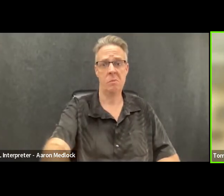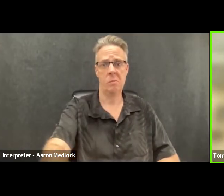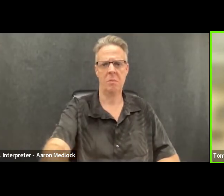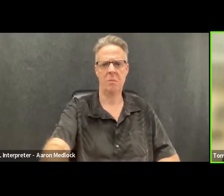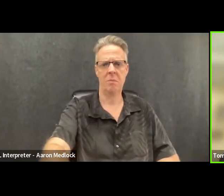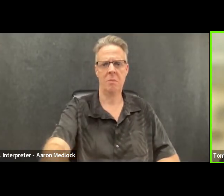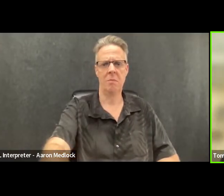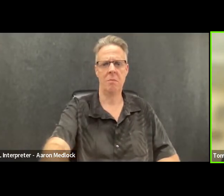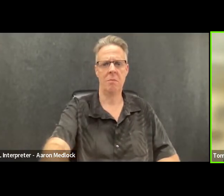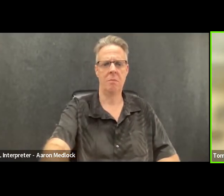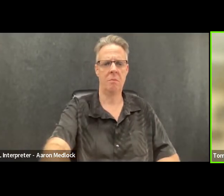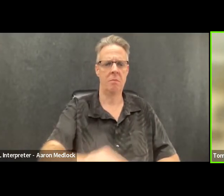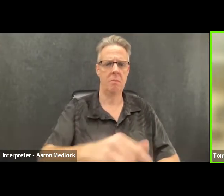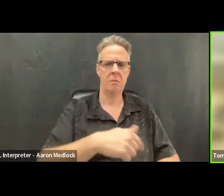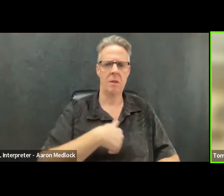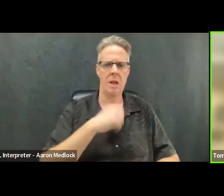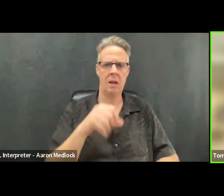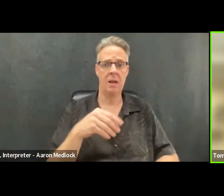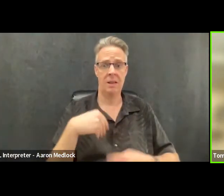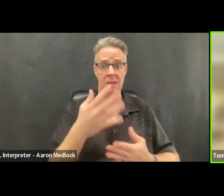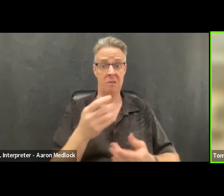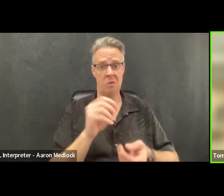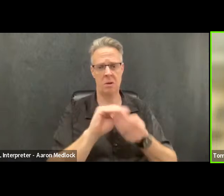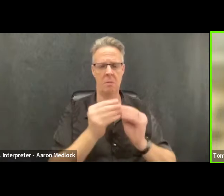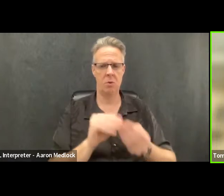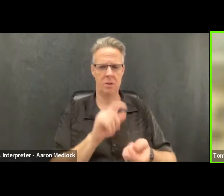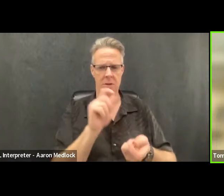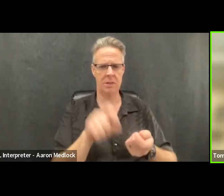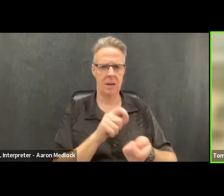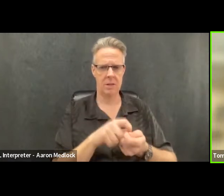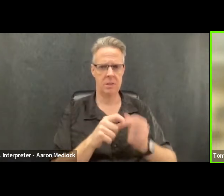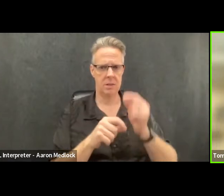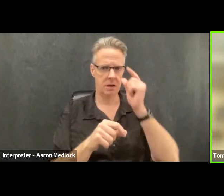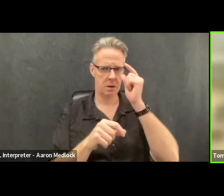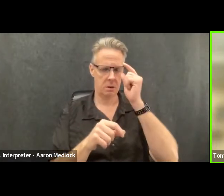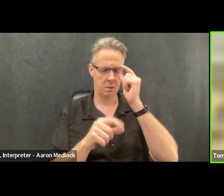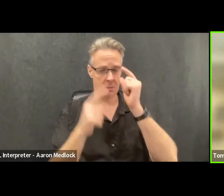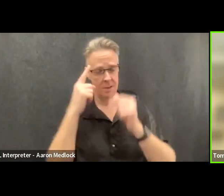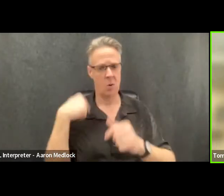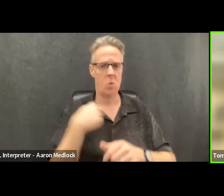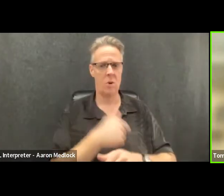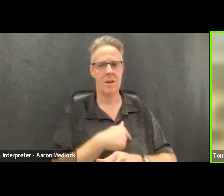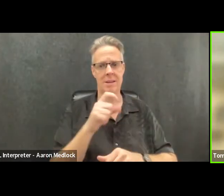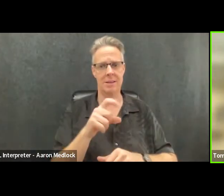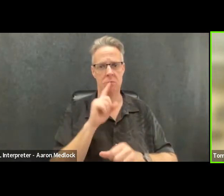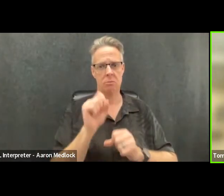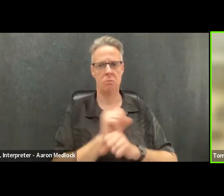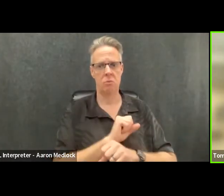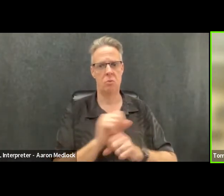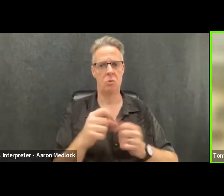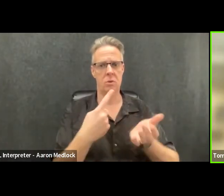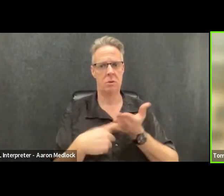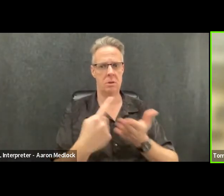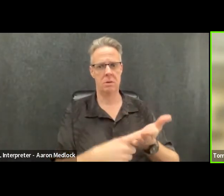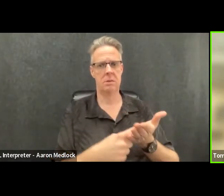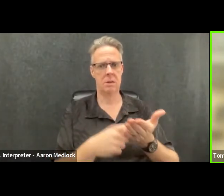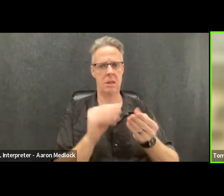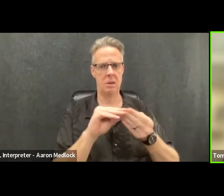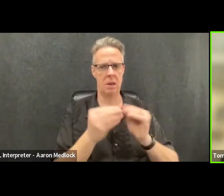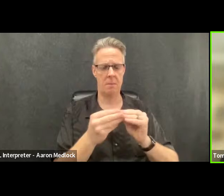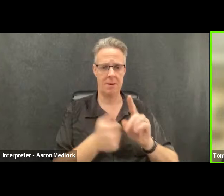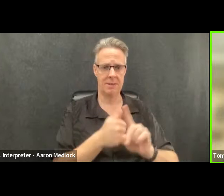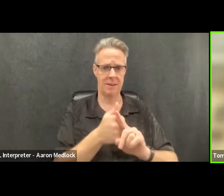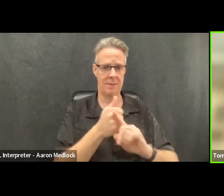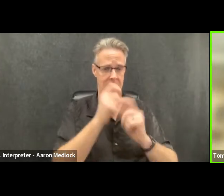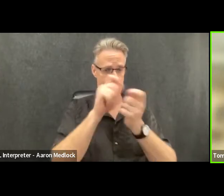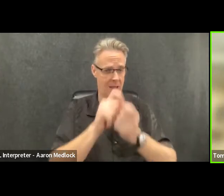give you those numbers exactly. But I think we need to have a discussion about the accuracy of those numbers. And even